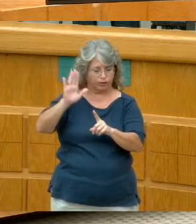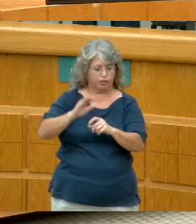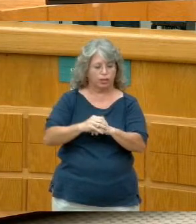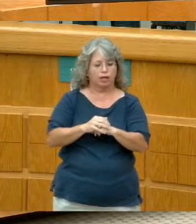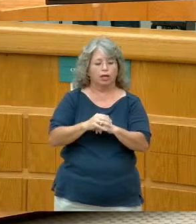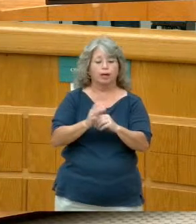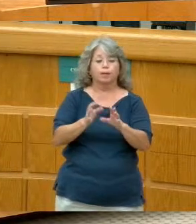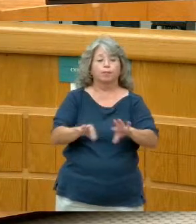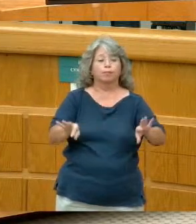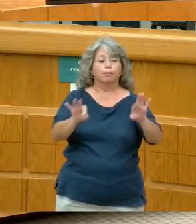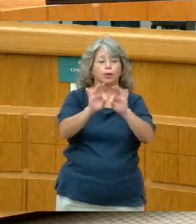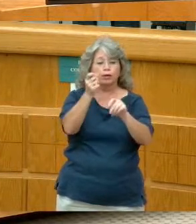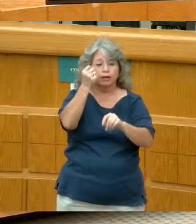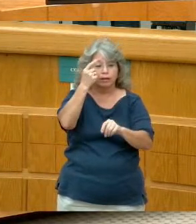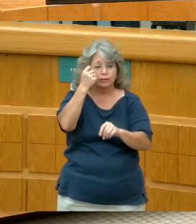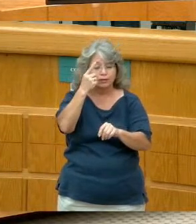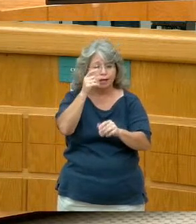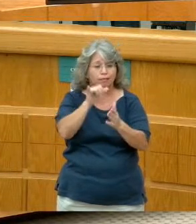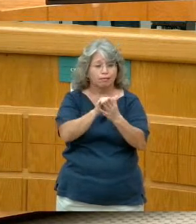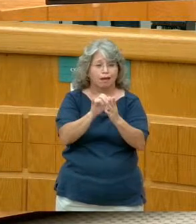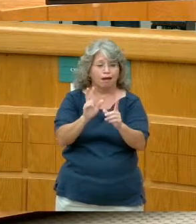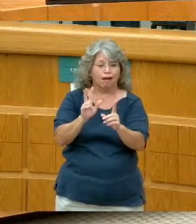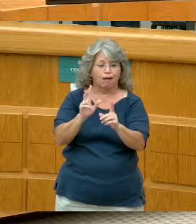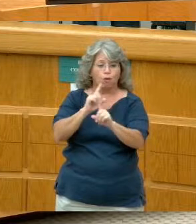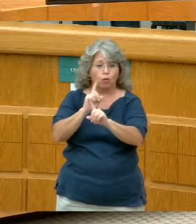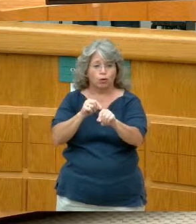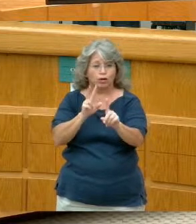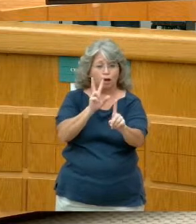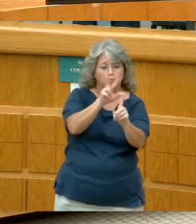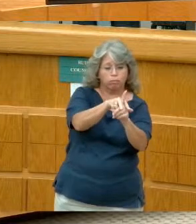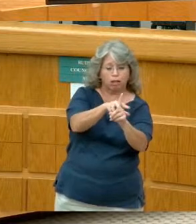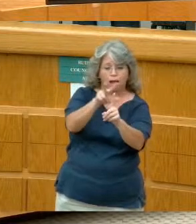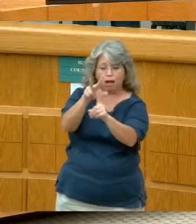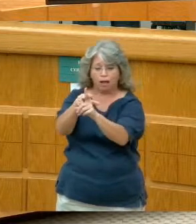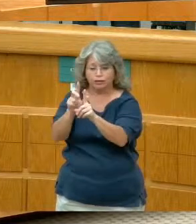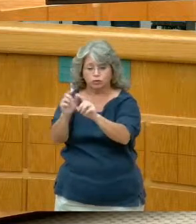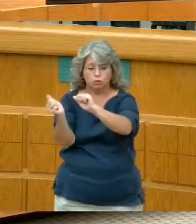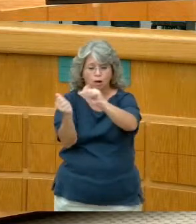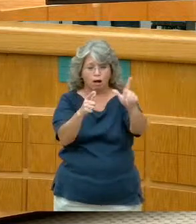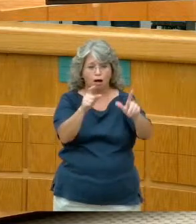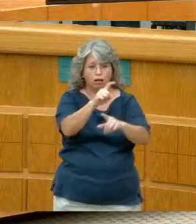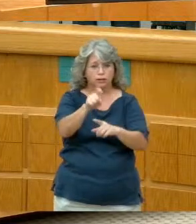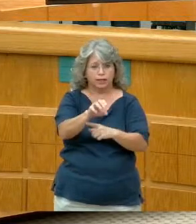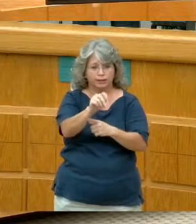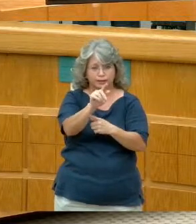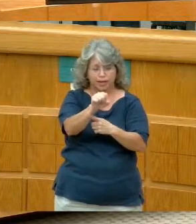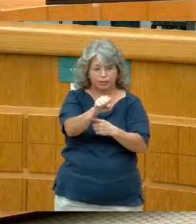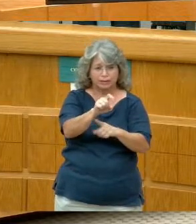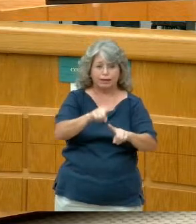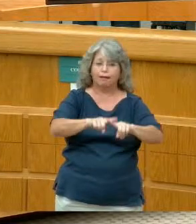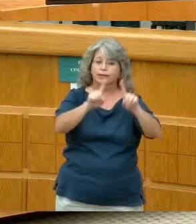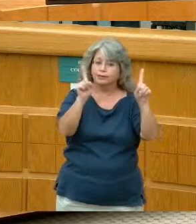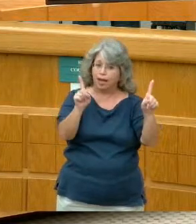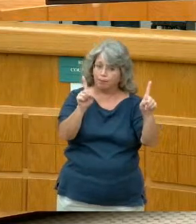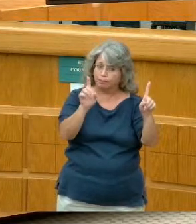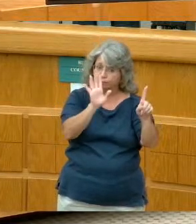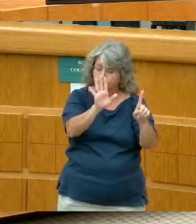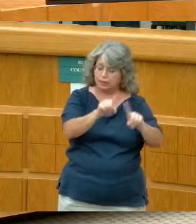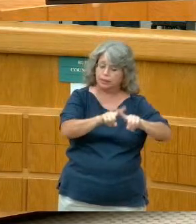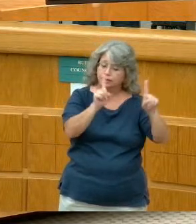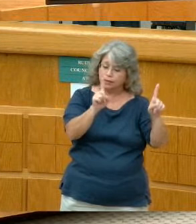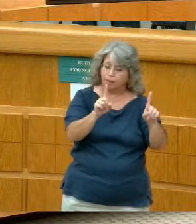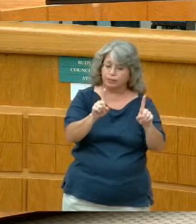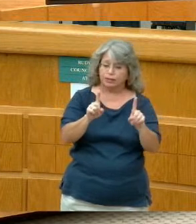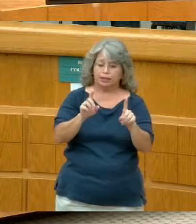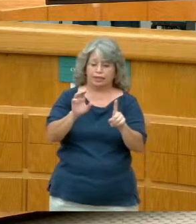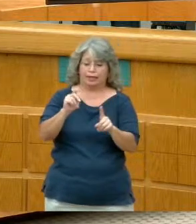very important to understand that it applies to all Texas counties, and here's a but. But counties with 20